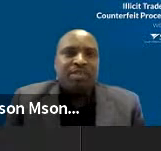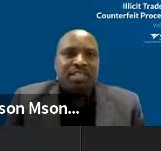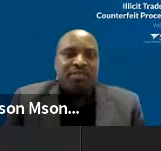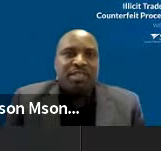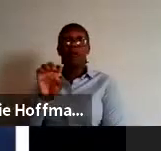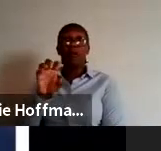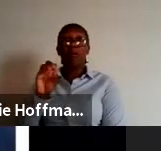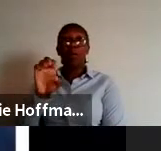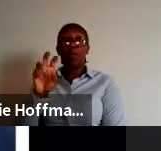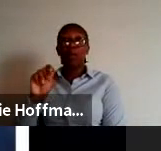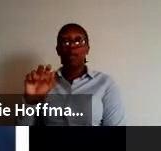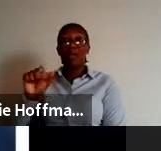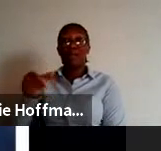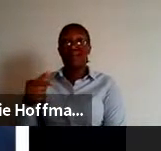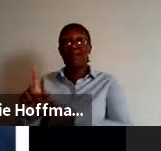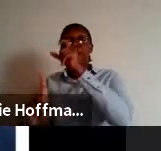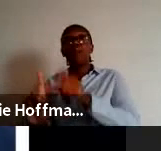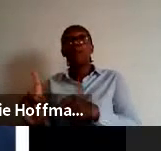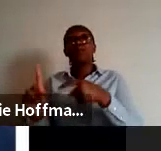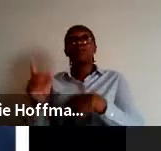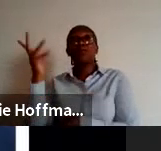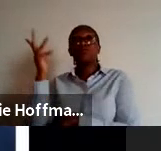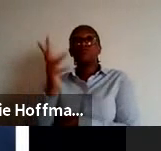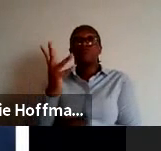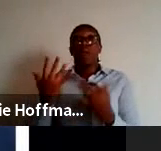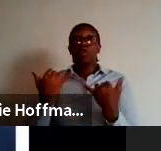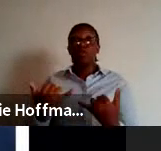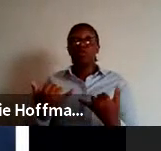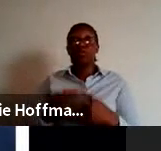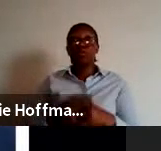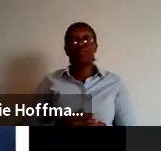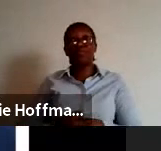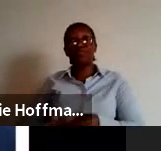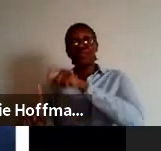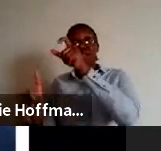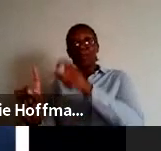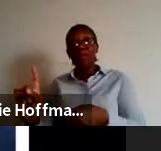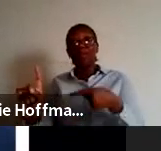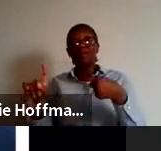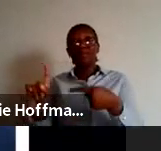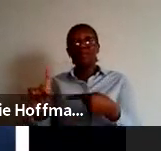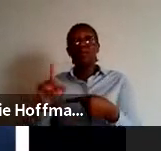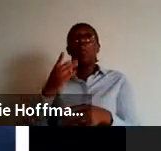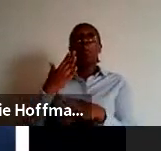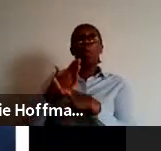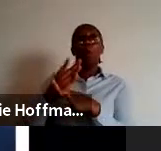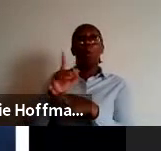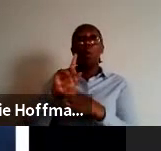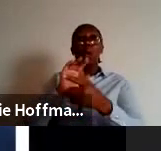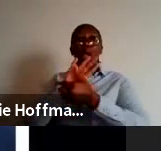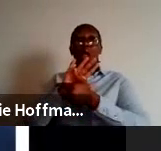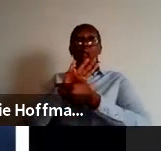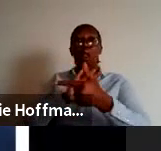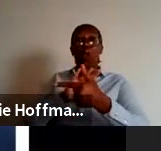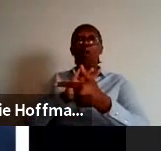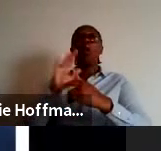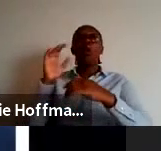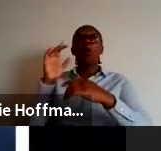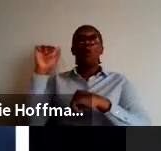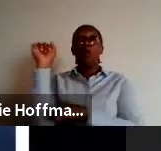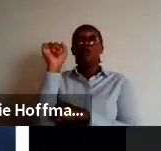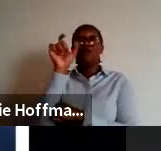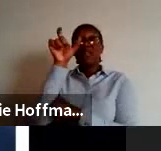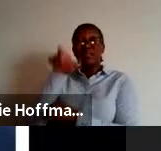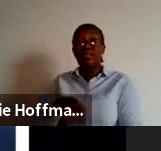presentation for this evening. Patrick Moweng is a career law enforcement officer with extensive